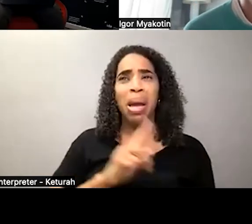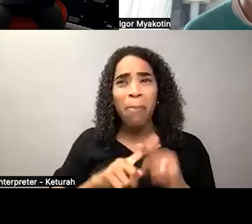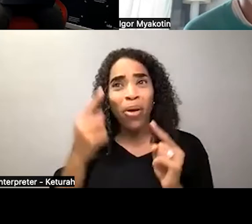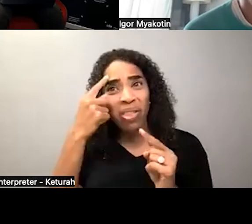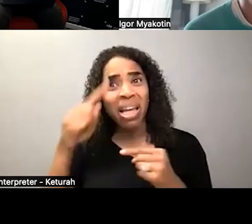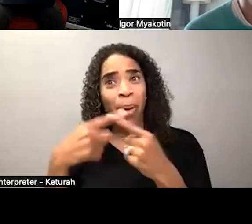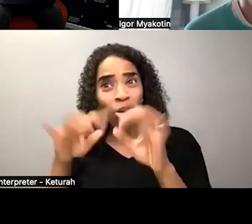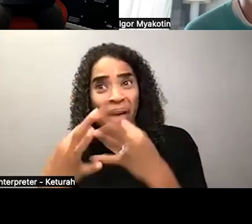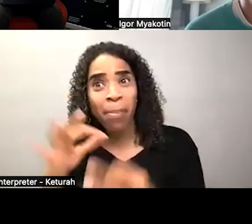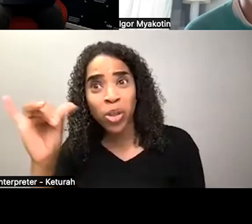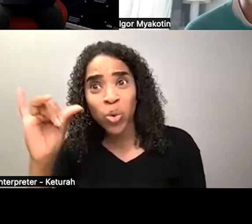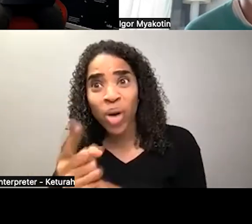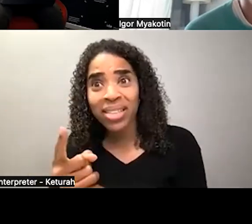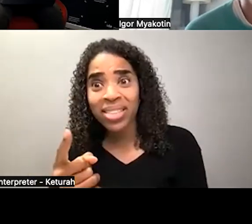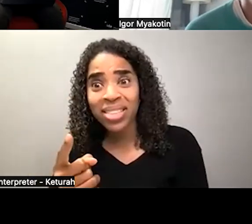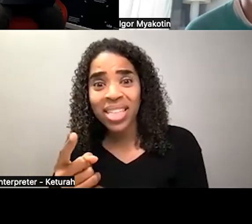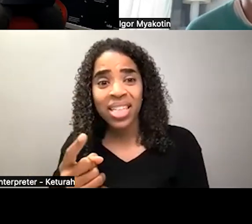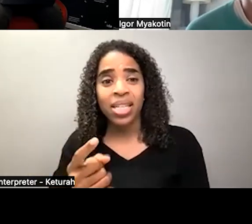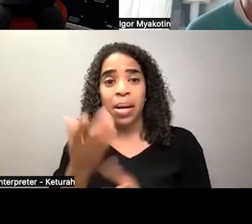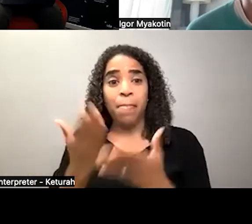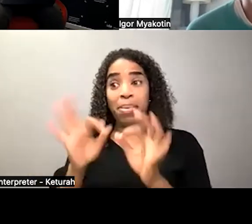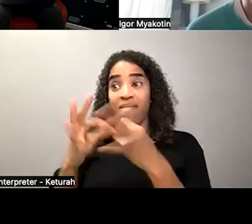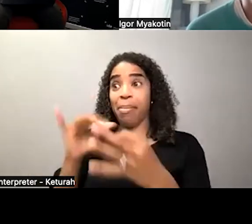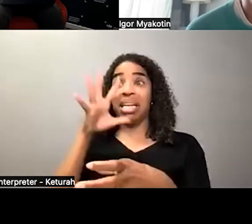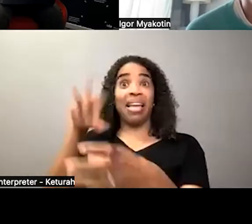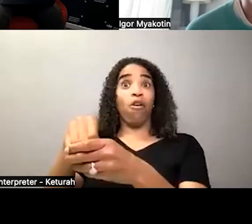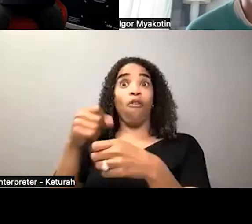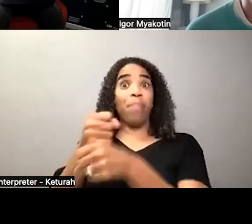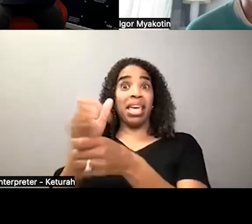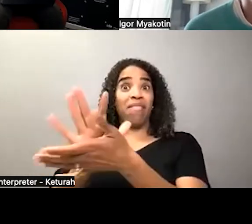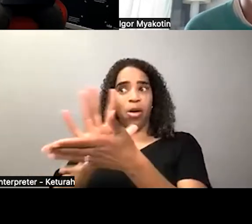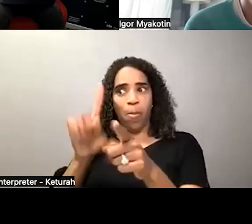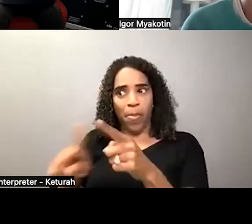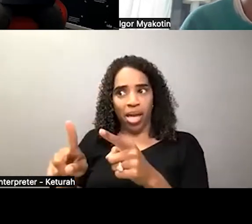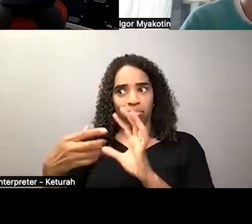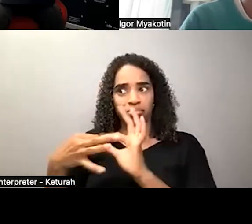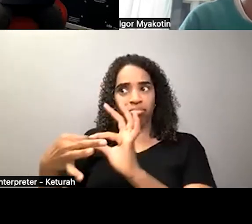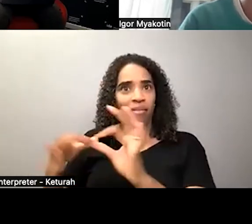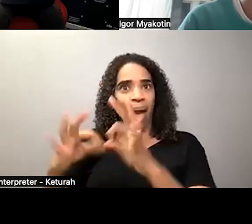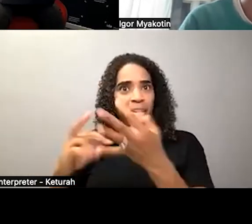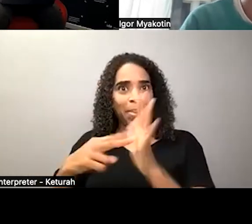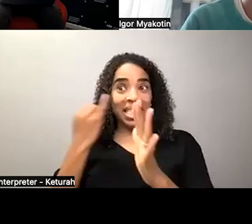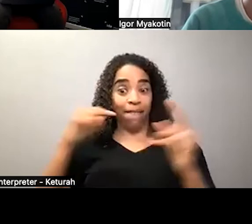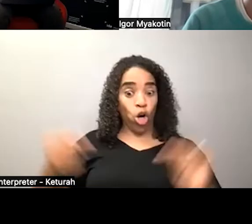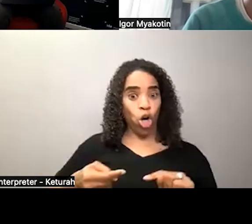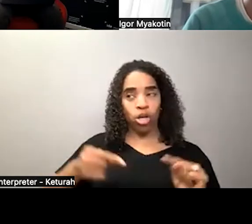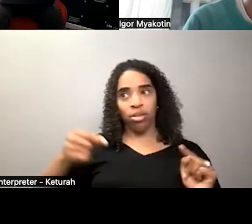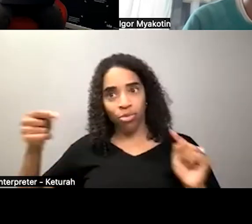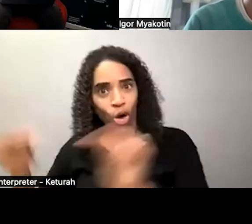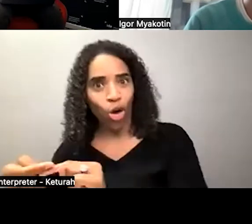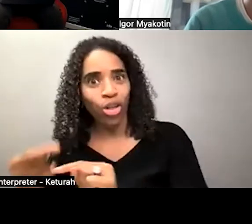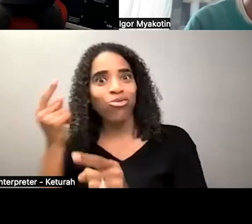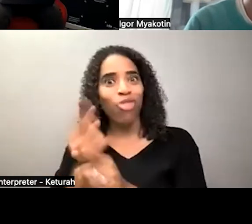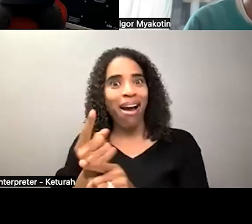family, you know, who may not necessarily be involved with the film, but is still connected to you. And there's so many considerations one has